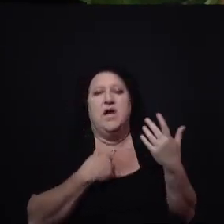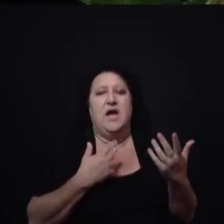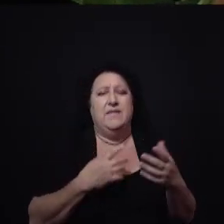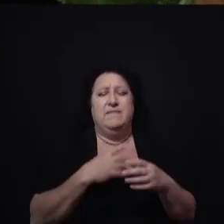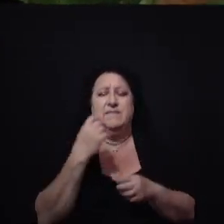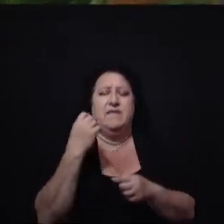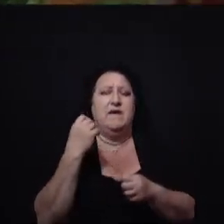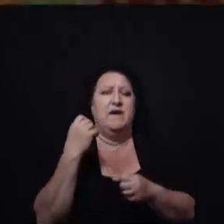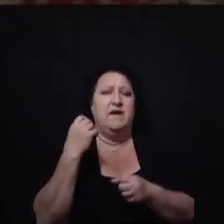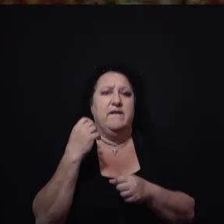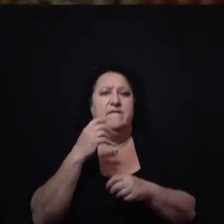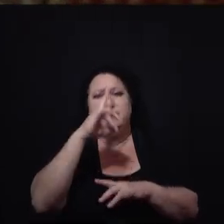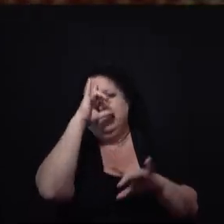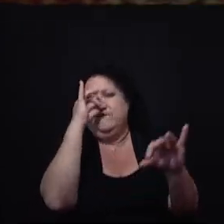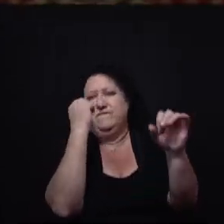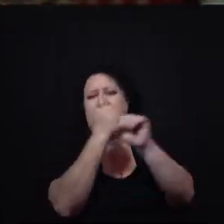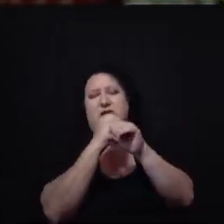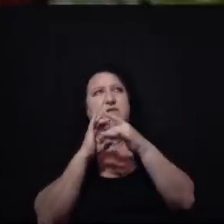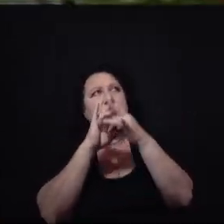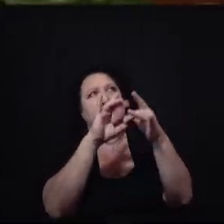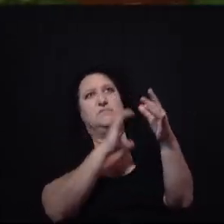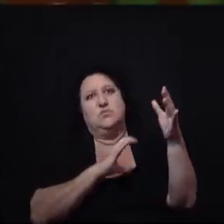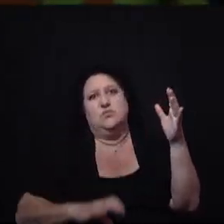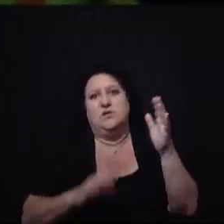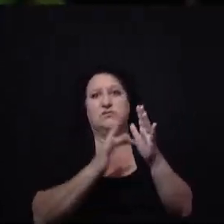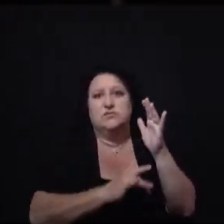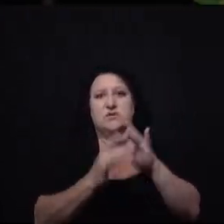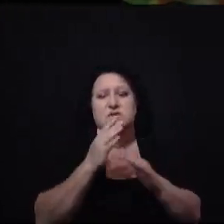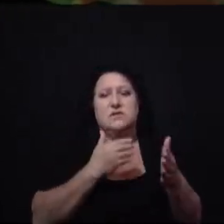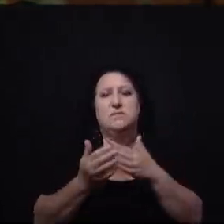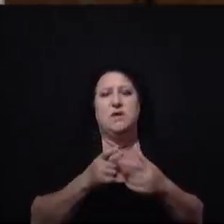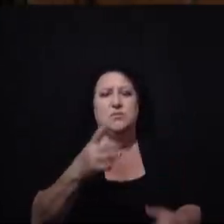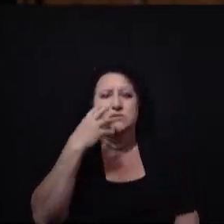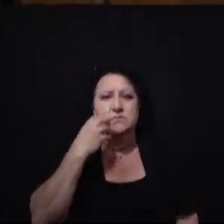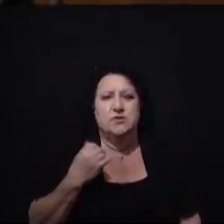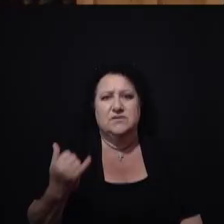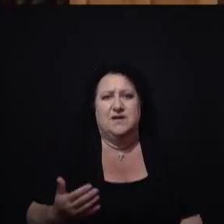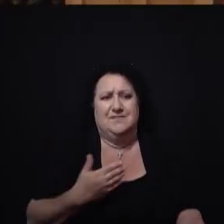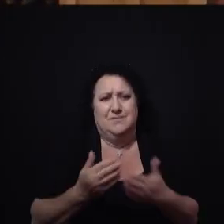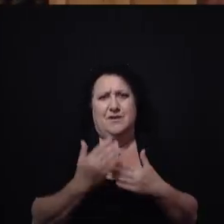So right now, no matter where you've been, even if you're a murderer,